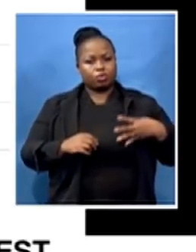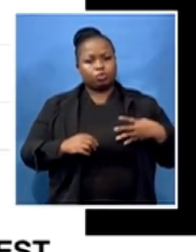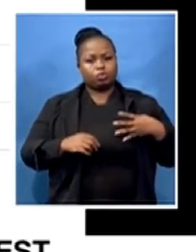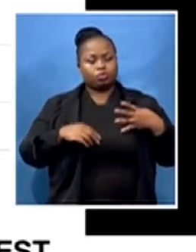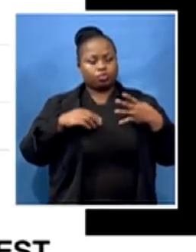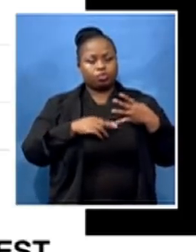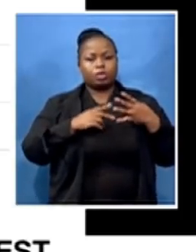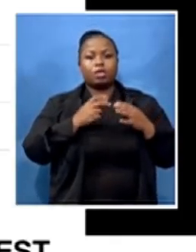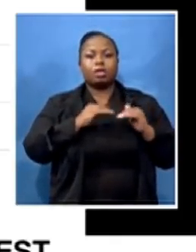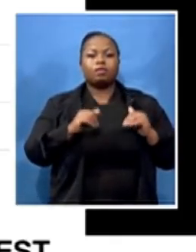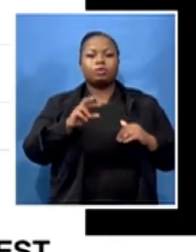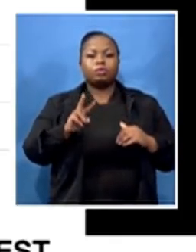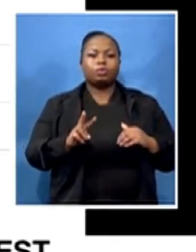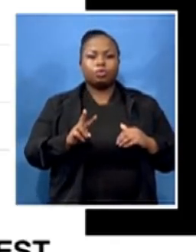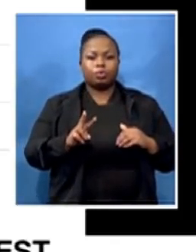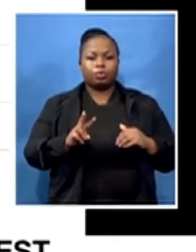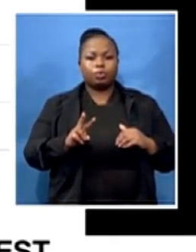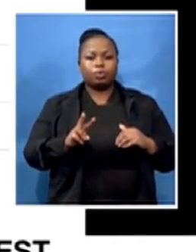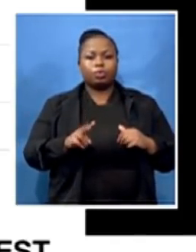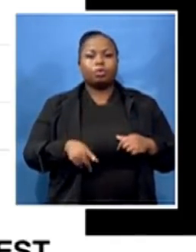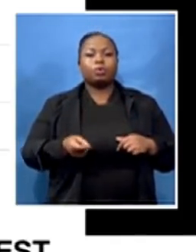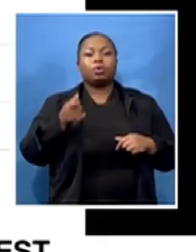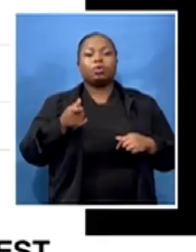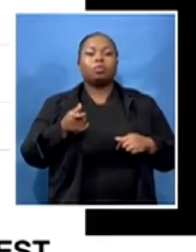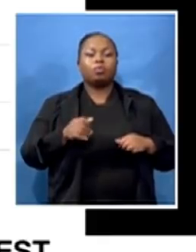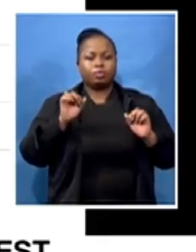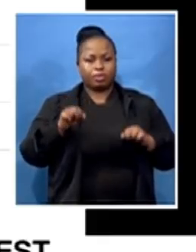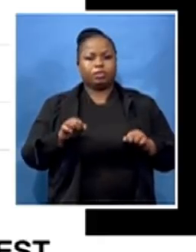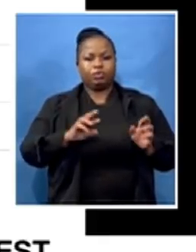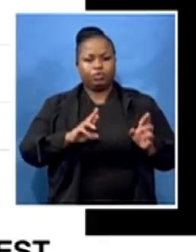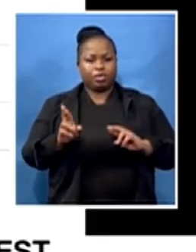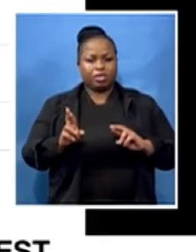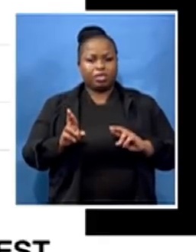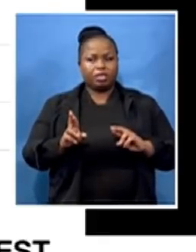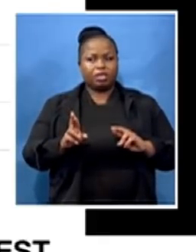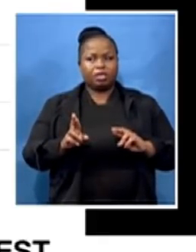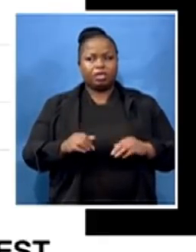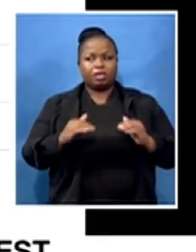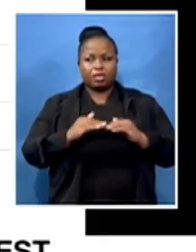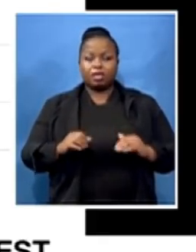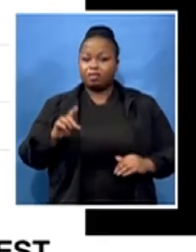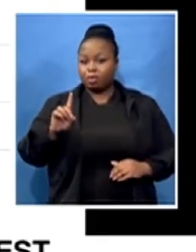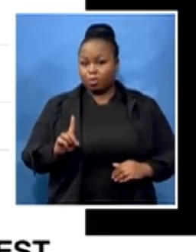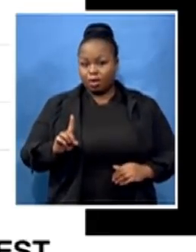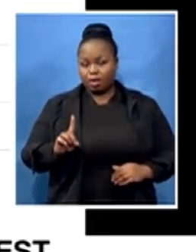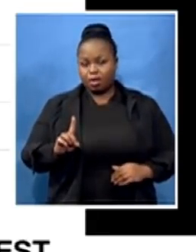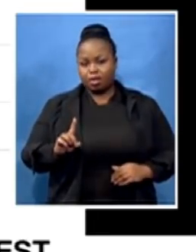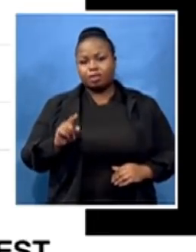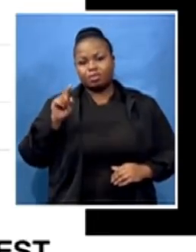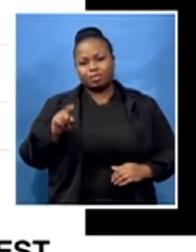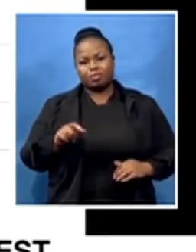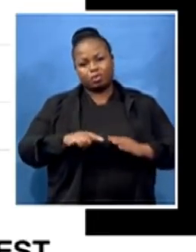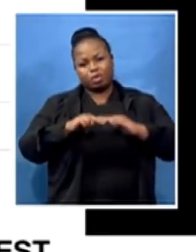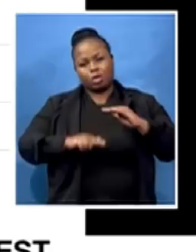state of readiness. And level 1 is supposed to be low virus spread with